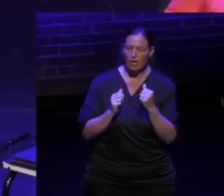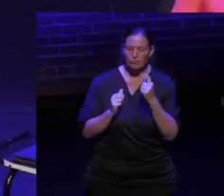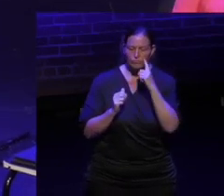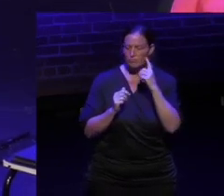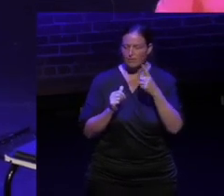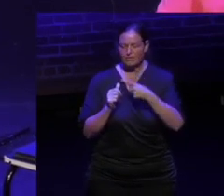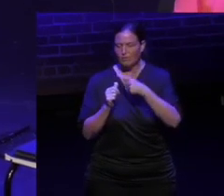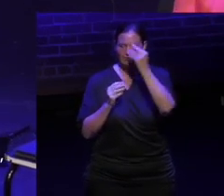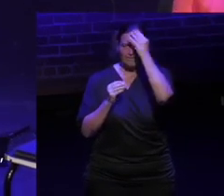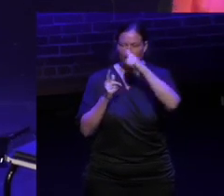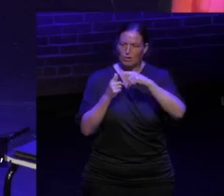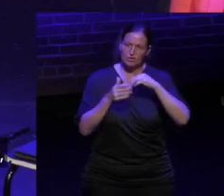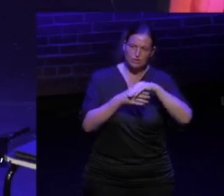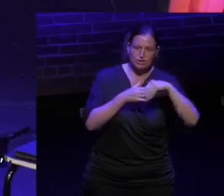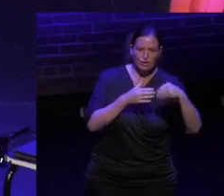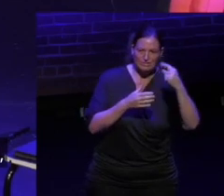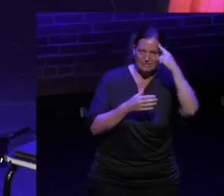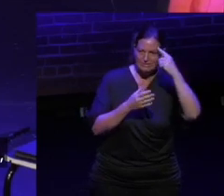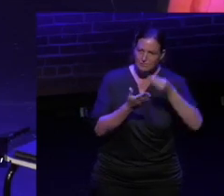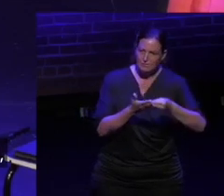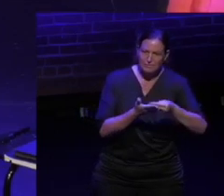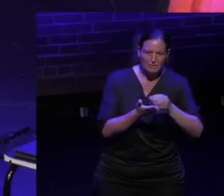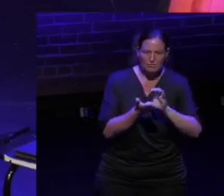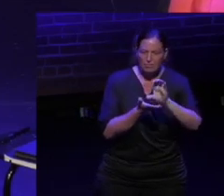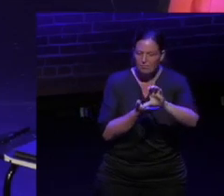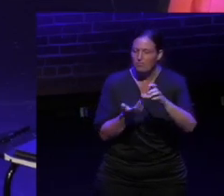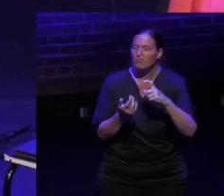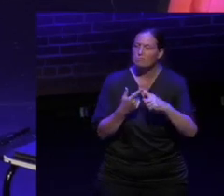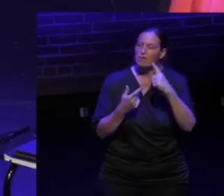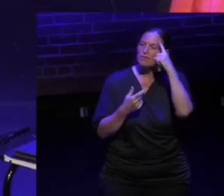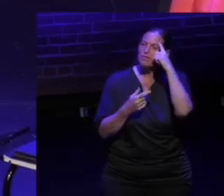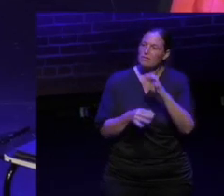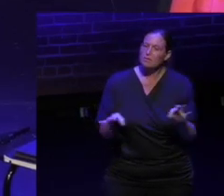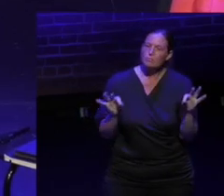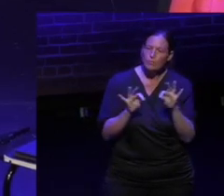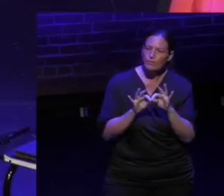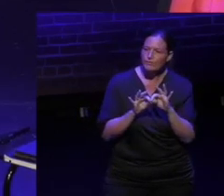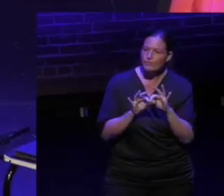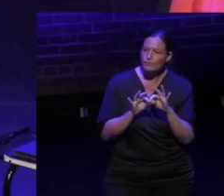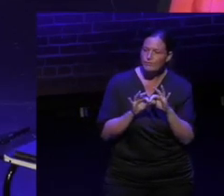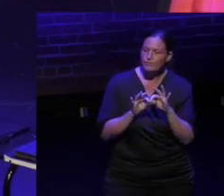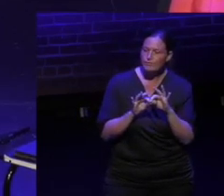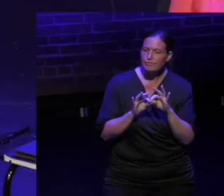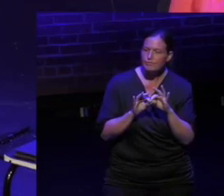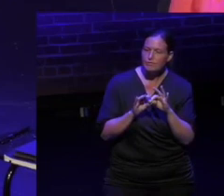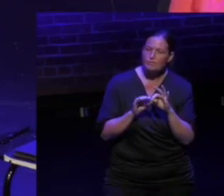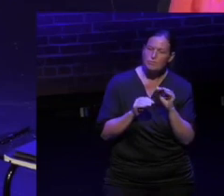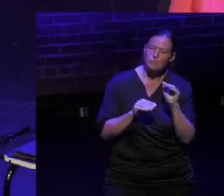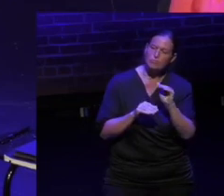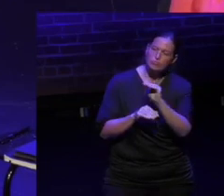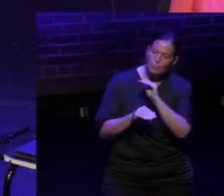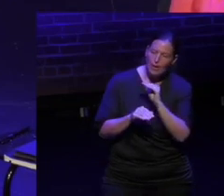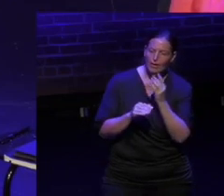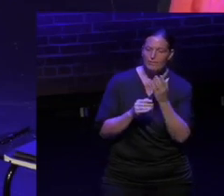cents argument. But just to acknowledge that for a second, I do think that that is important to remind our broader political